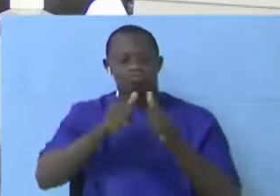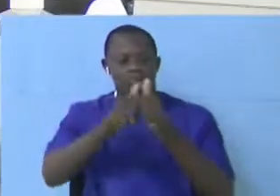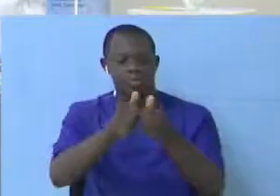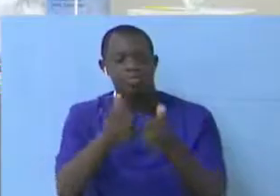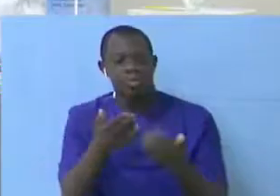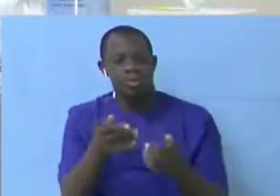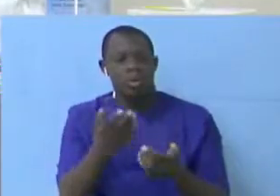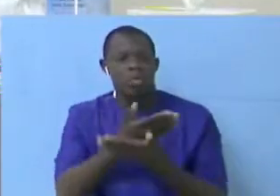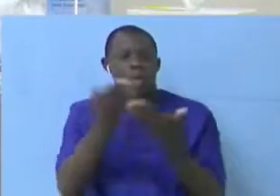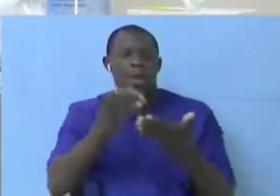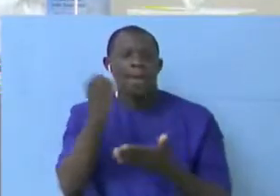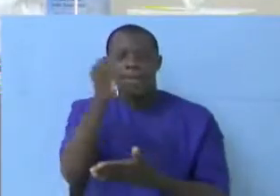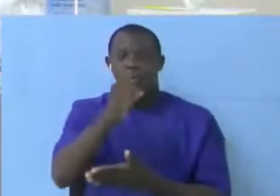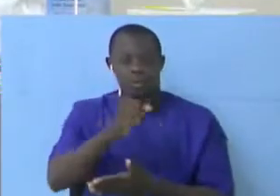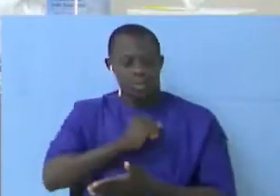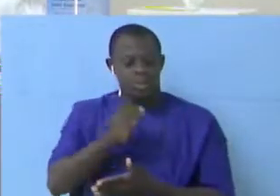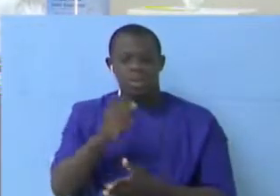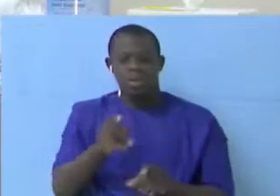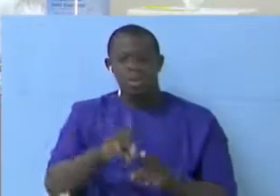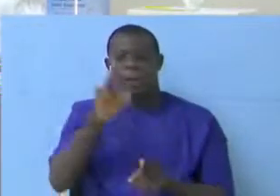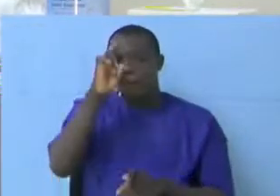Because my conscience didn't allow. To